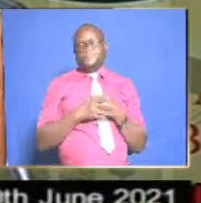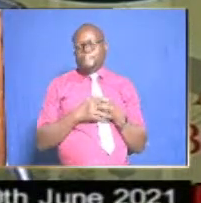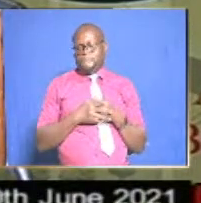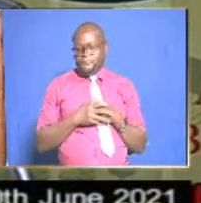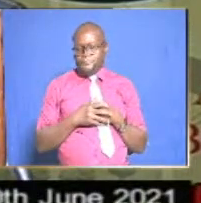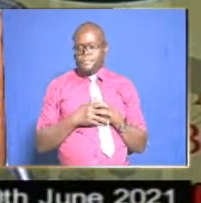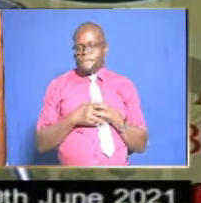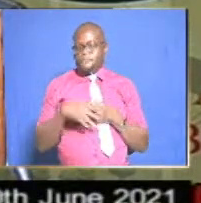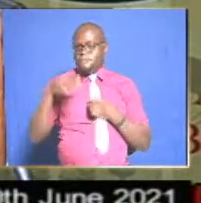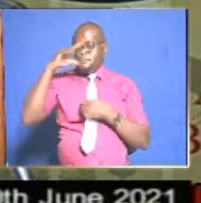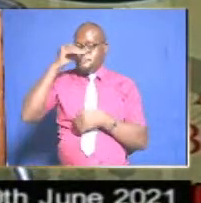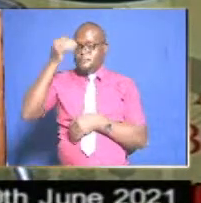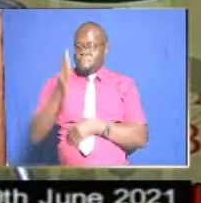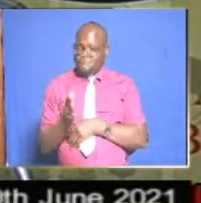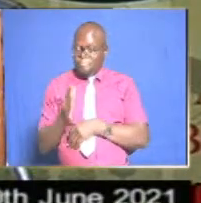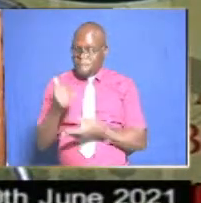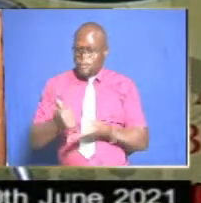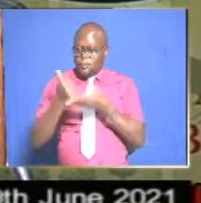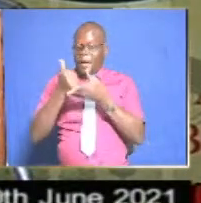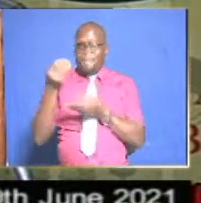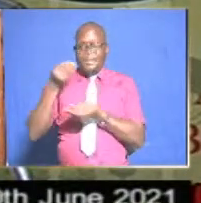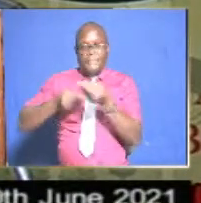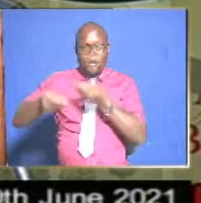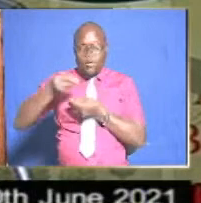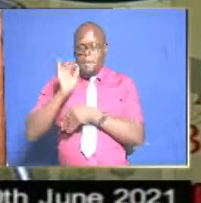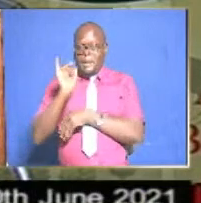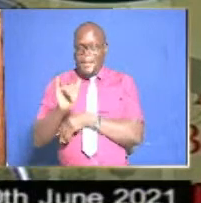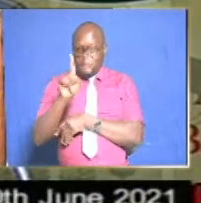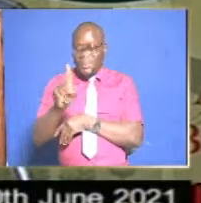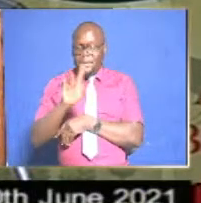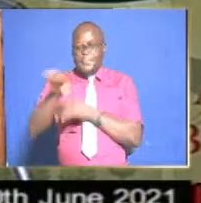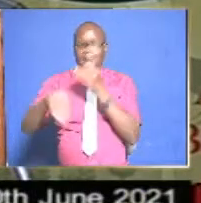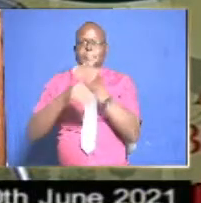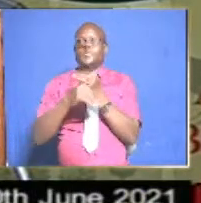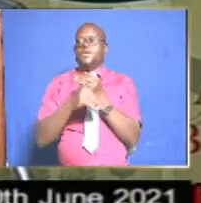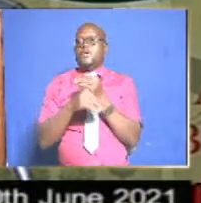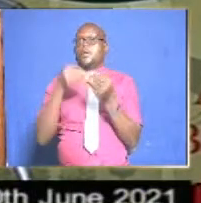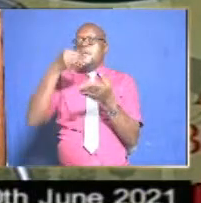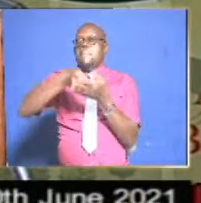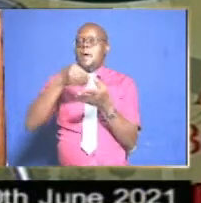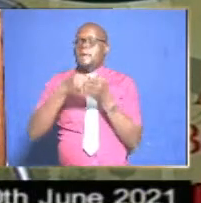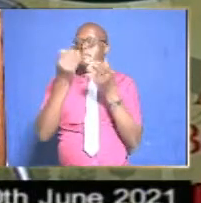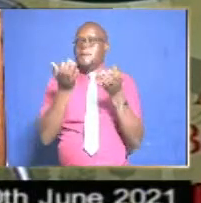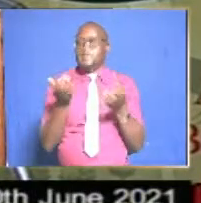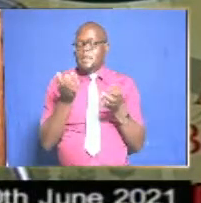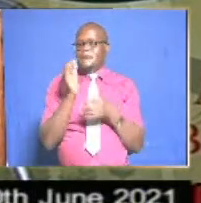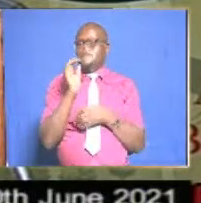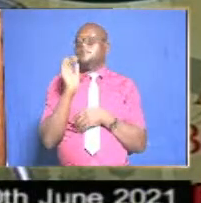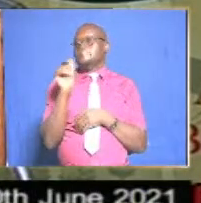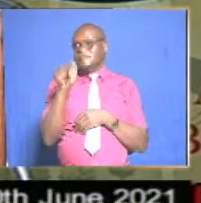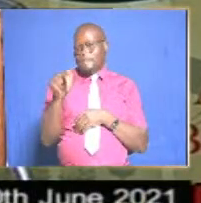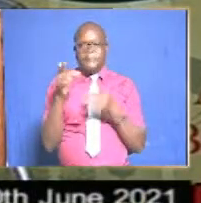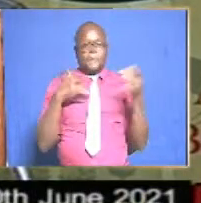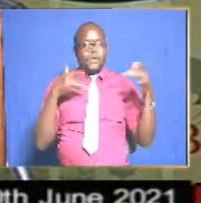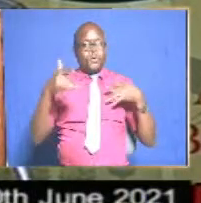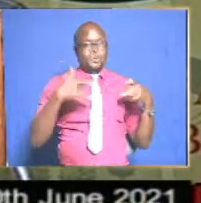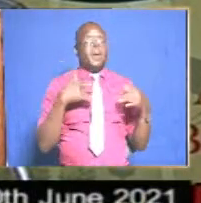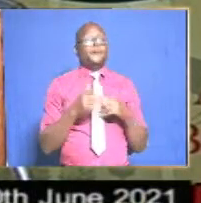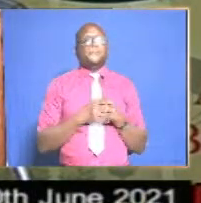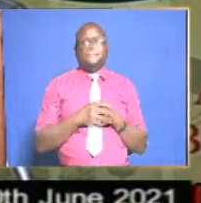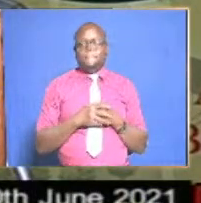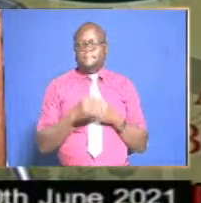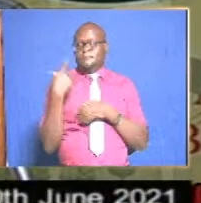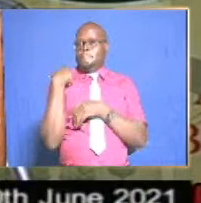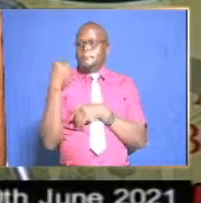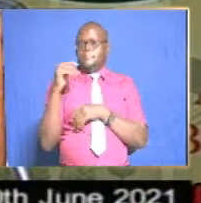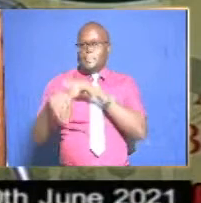Speaker, to spur economic recovery, additional capital investments are required. In this regard, the